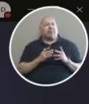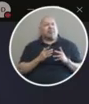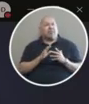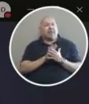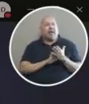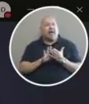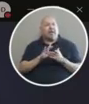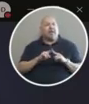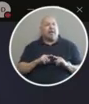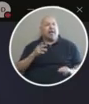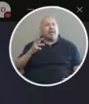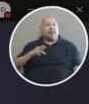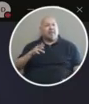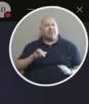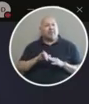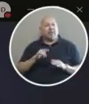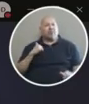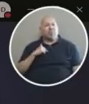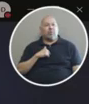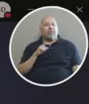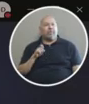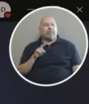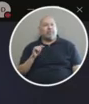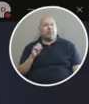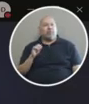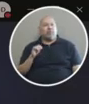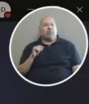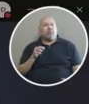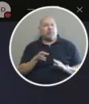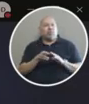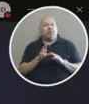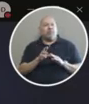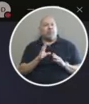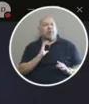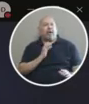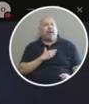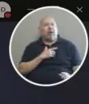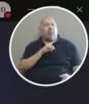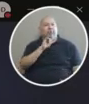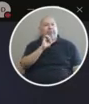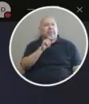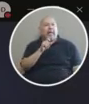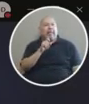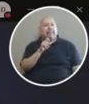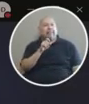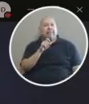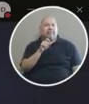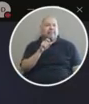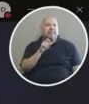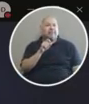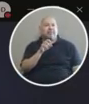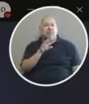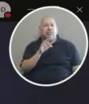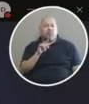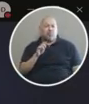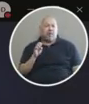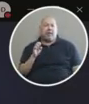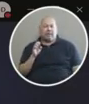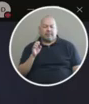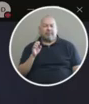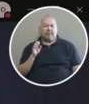and hospital, we need to review our tax rates.